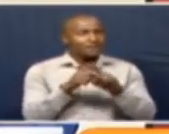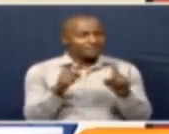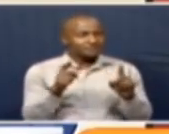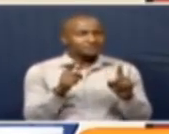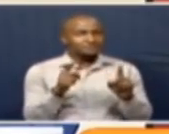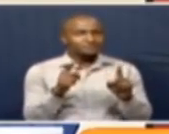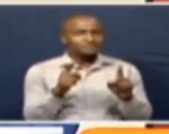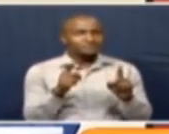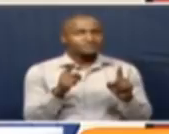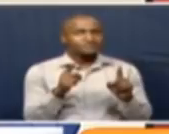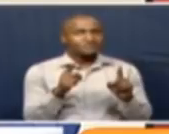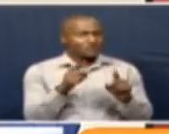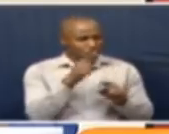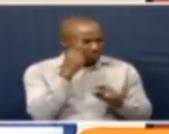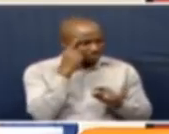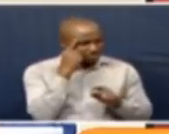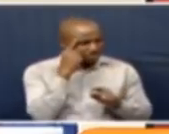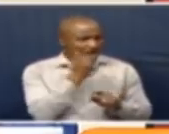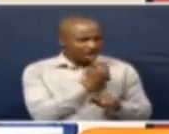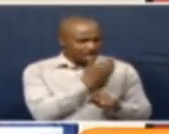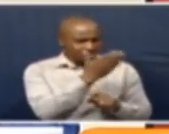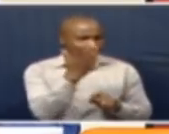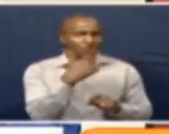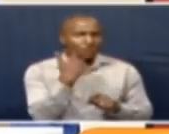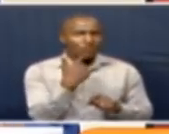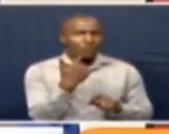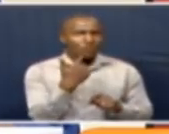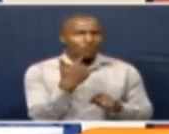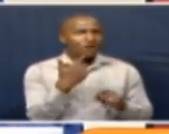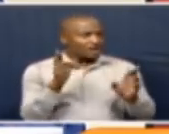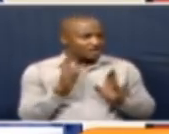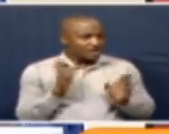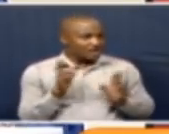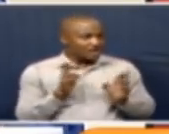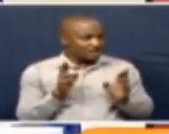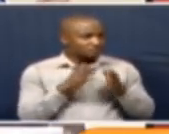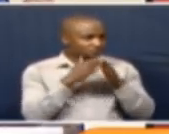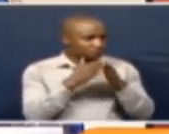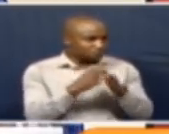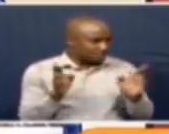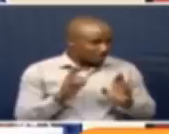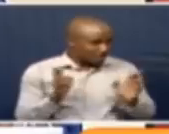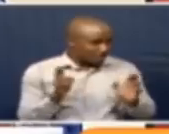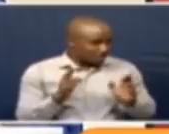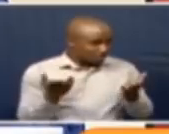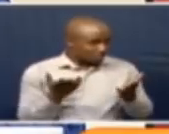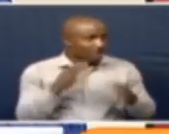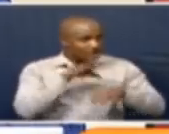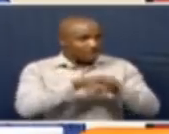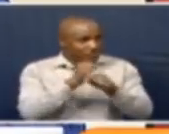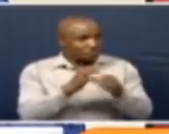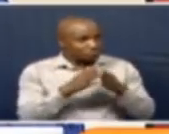conversation even comes up, don't you think that there's girls who are actually willing to go that extra mile, and that is